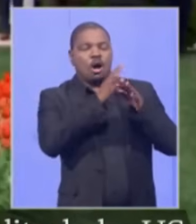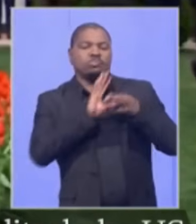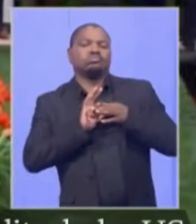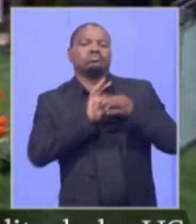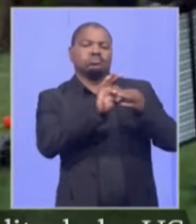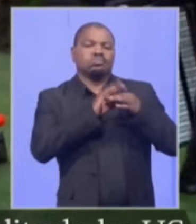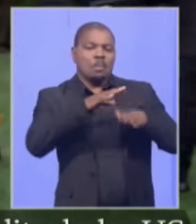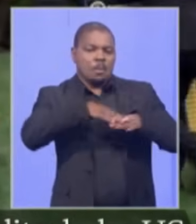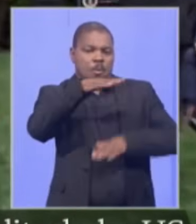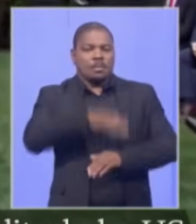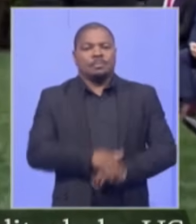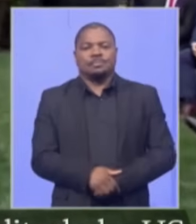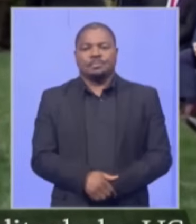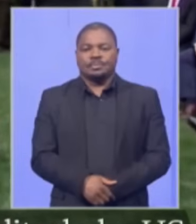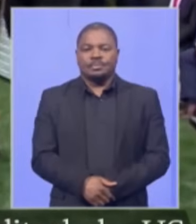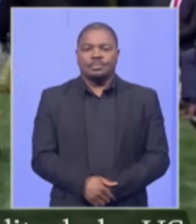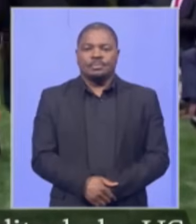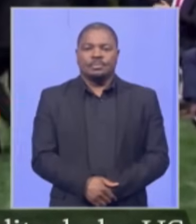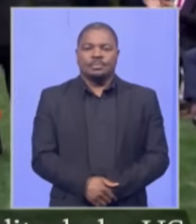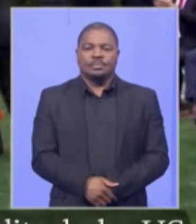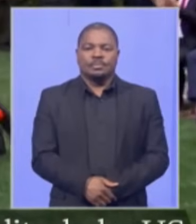Afrika Borwa le Amerika.